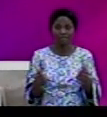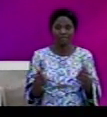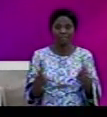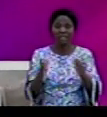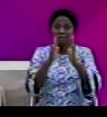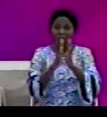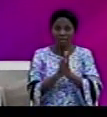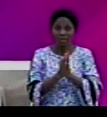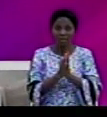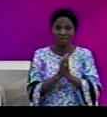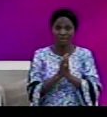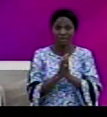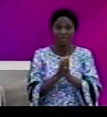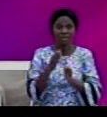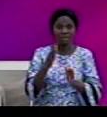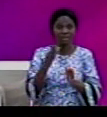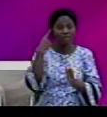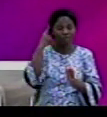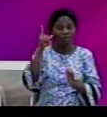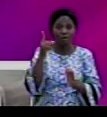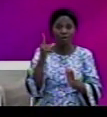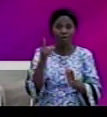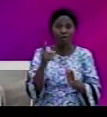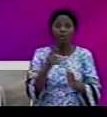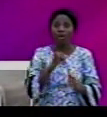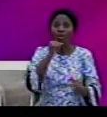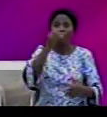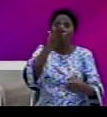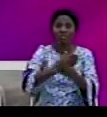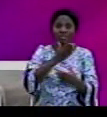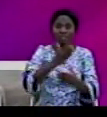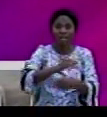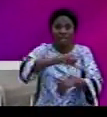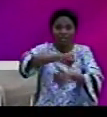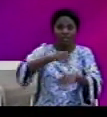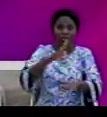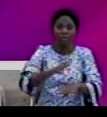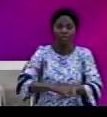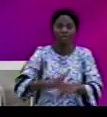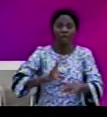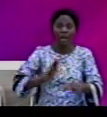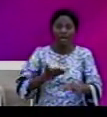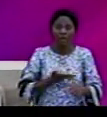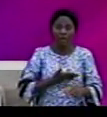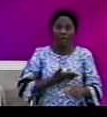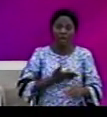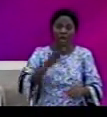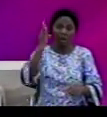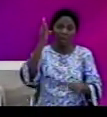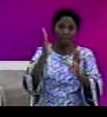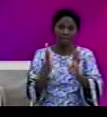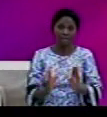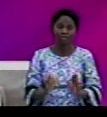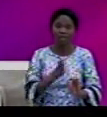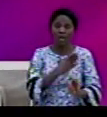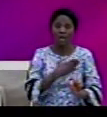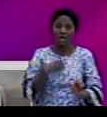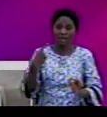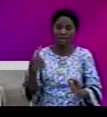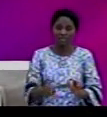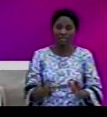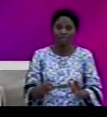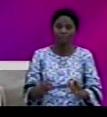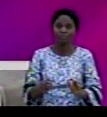Pray for unprecedented anointing upon our GS and the guest minister in